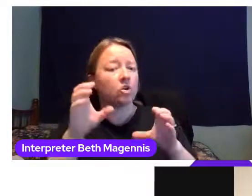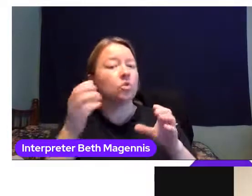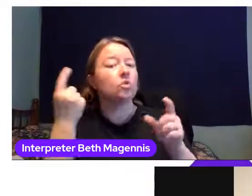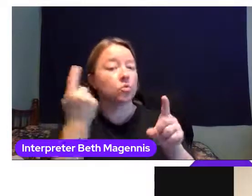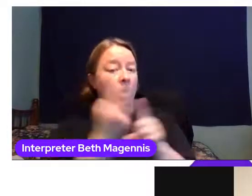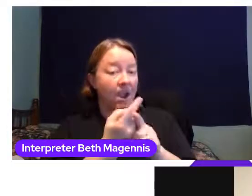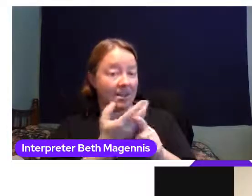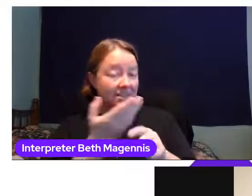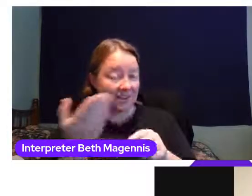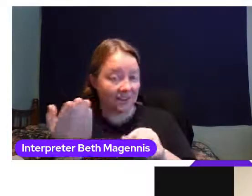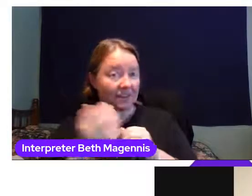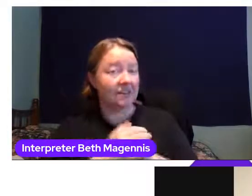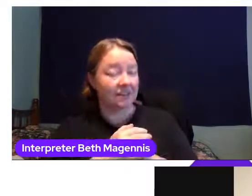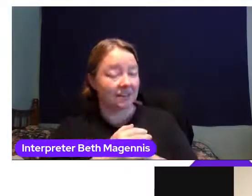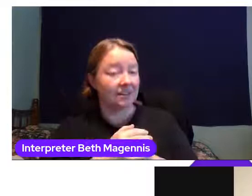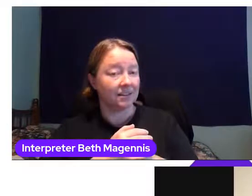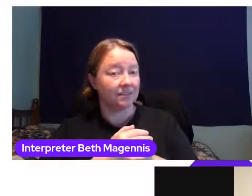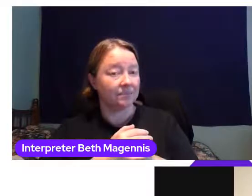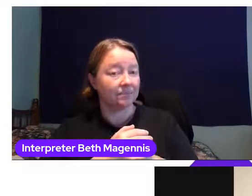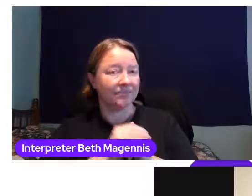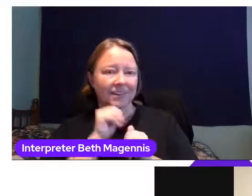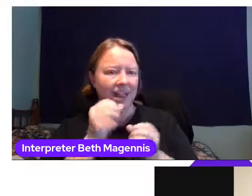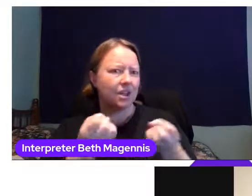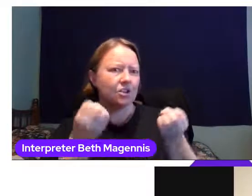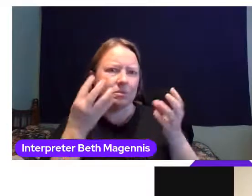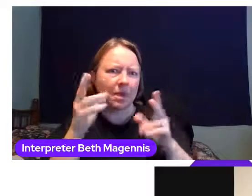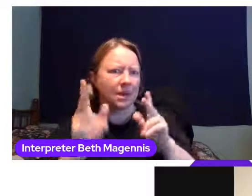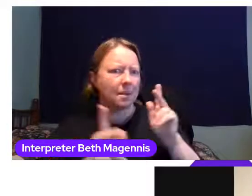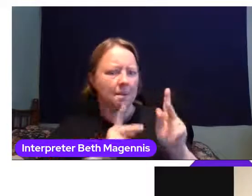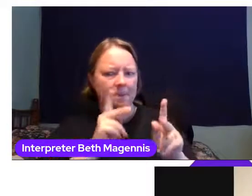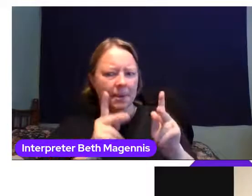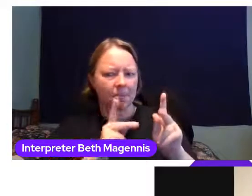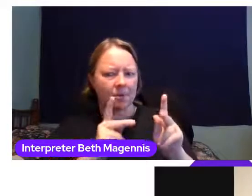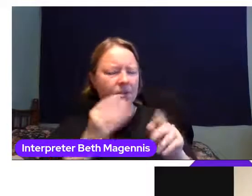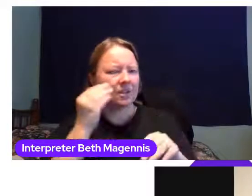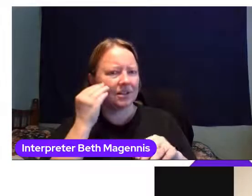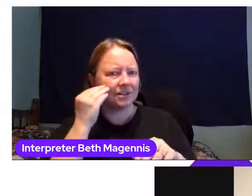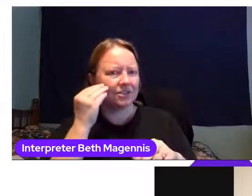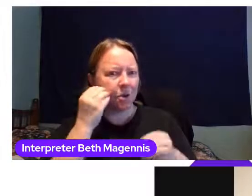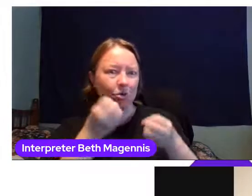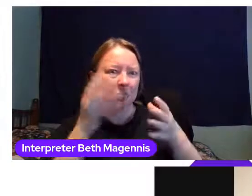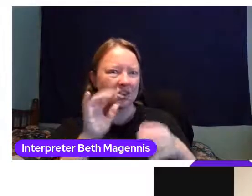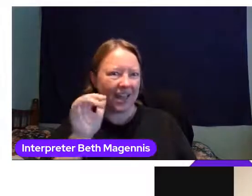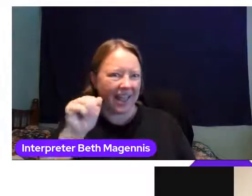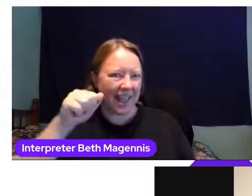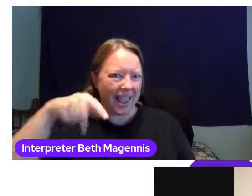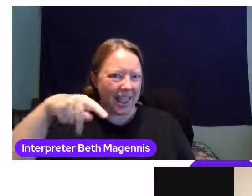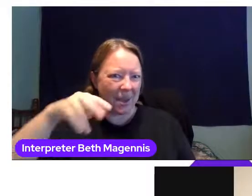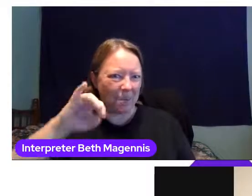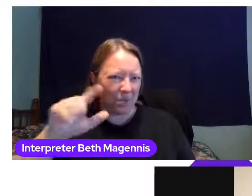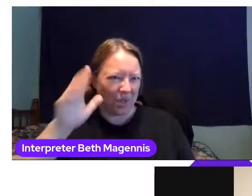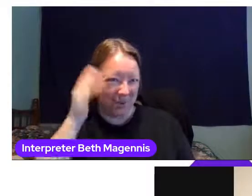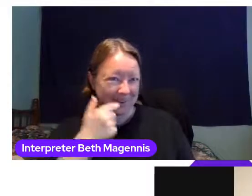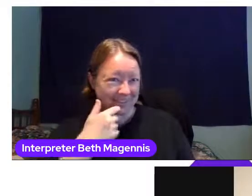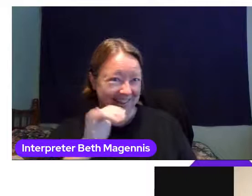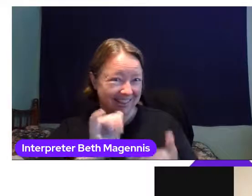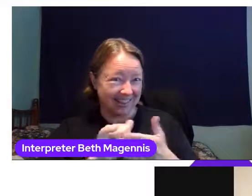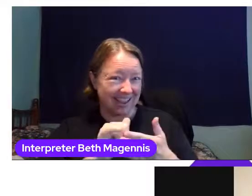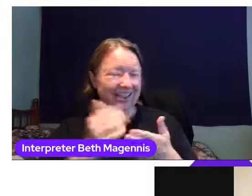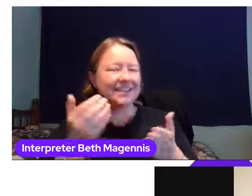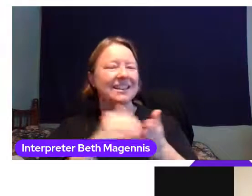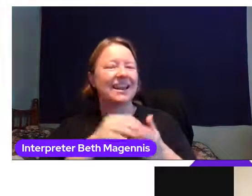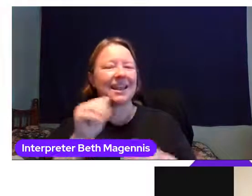thing. There's not as many people who are as knowledgeable as April. I'm going to say that because again,